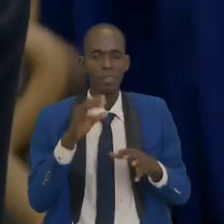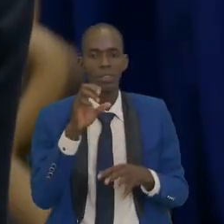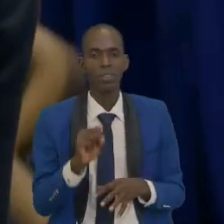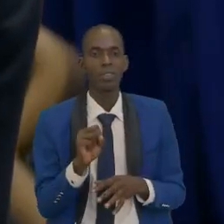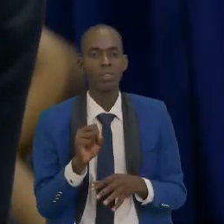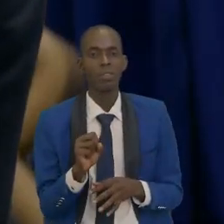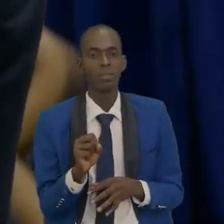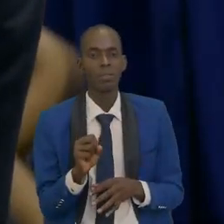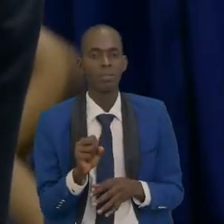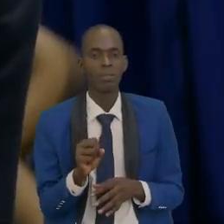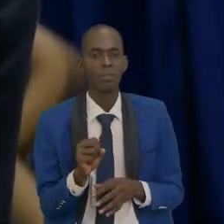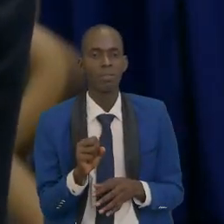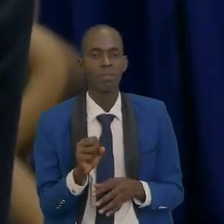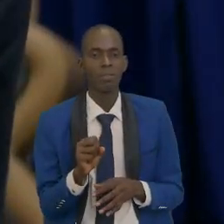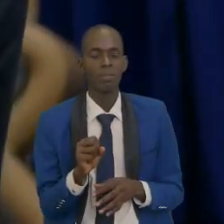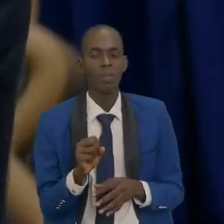foreign